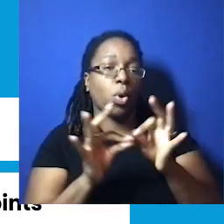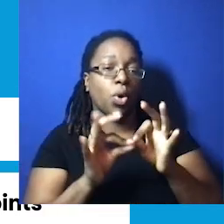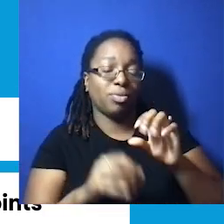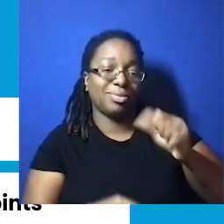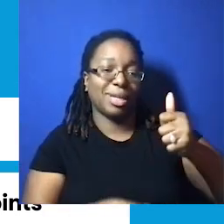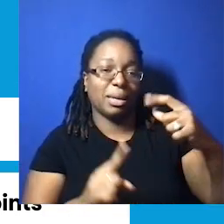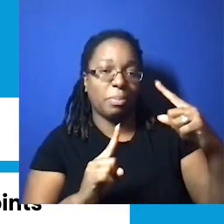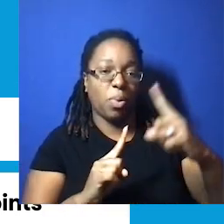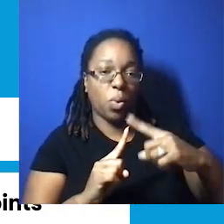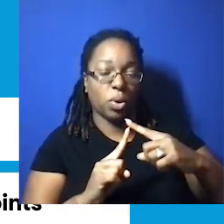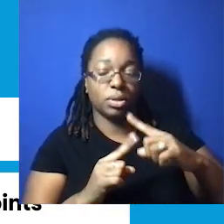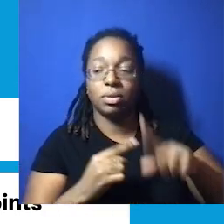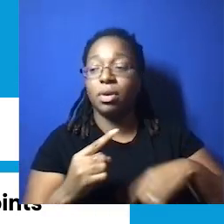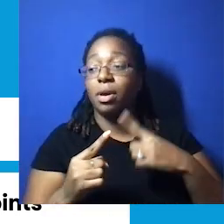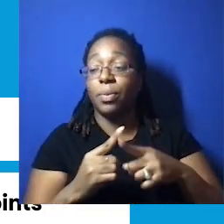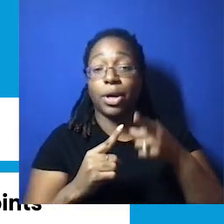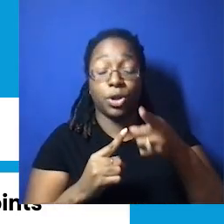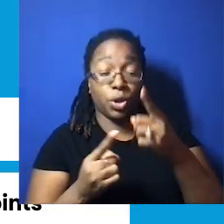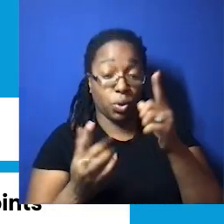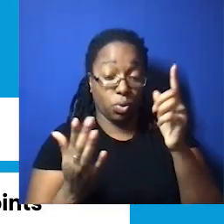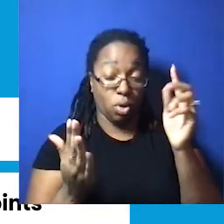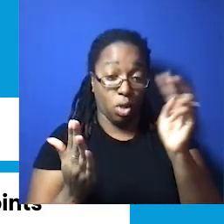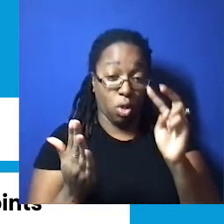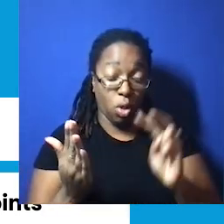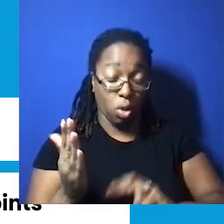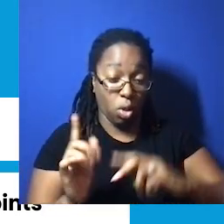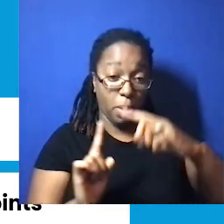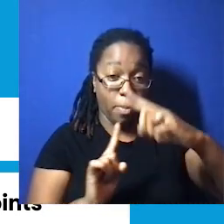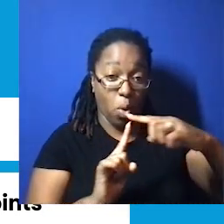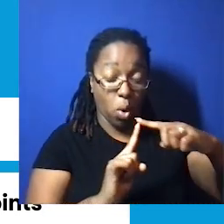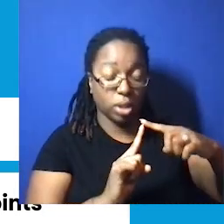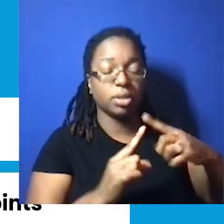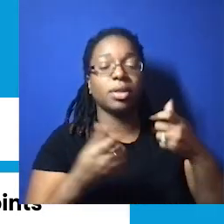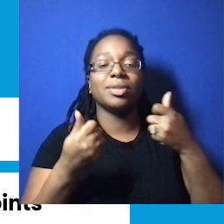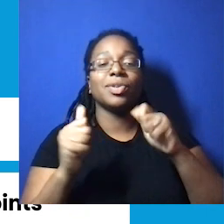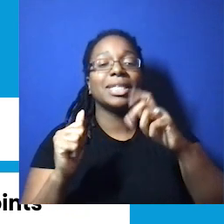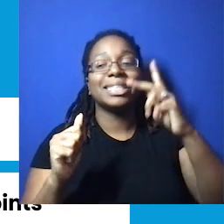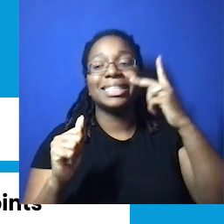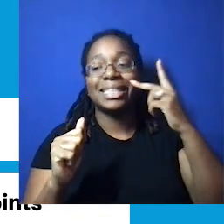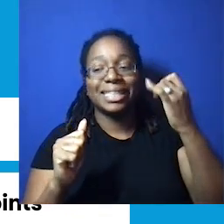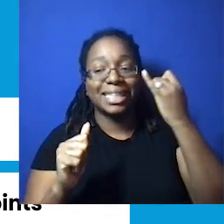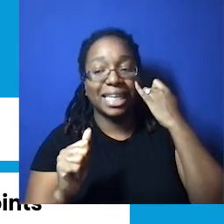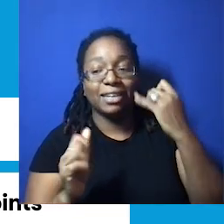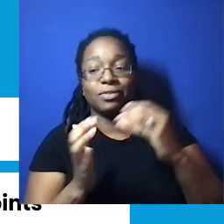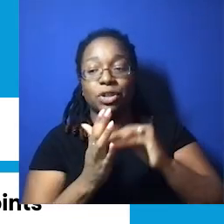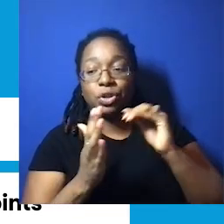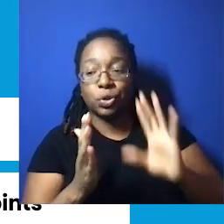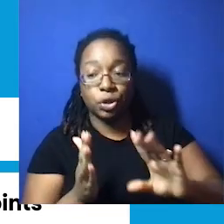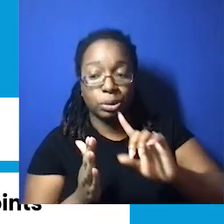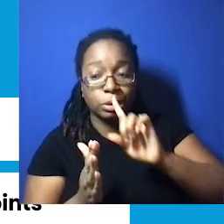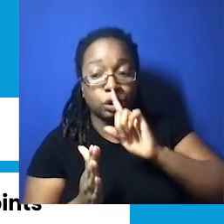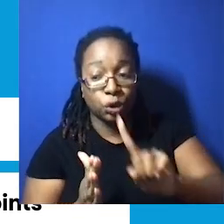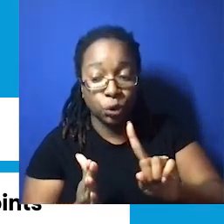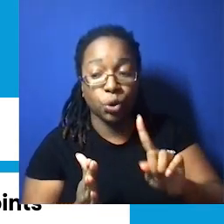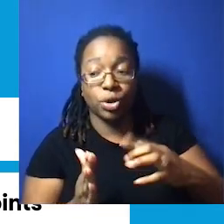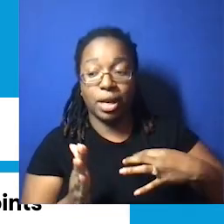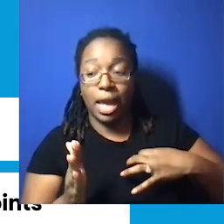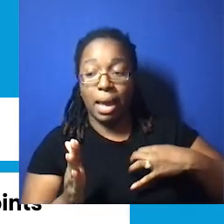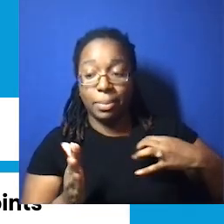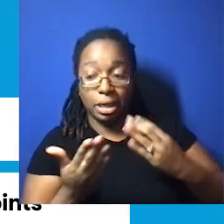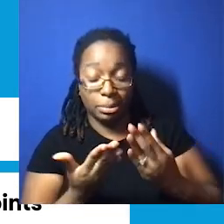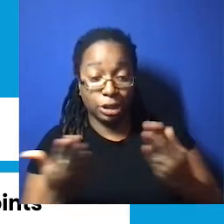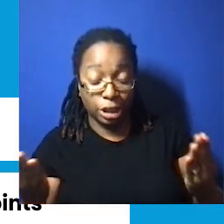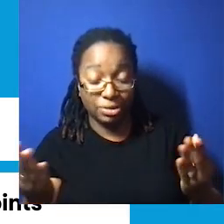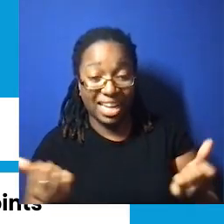when we score this one, our reviewers are looking at if the student has ensured their application